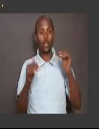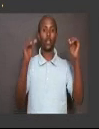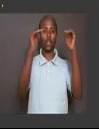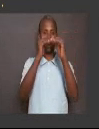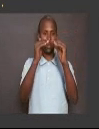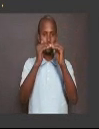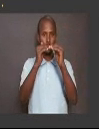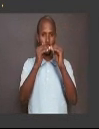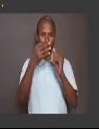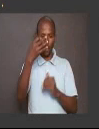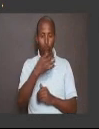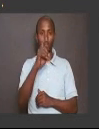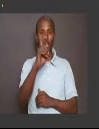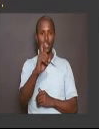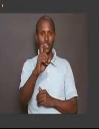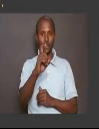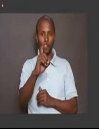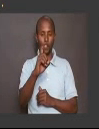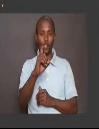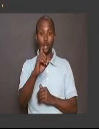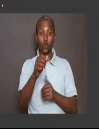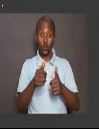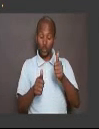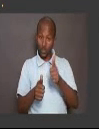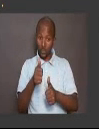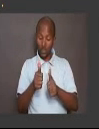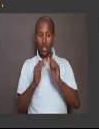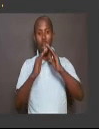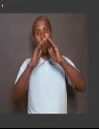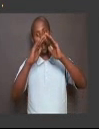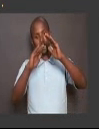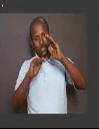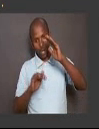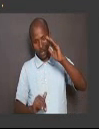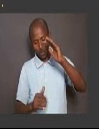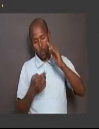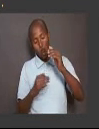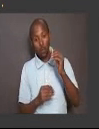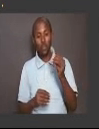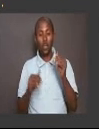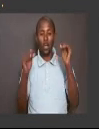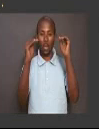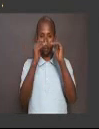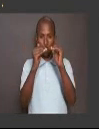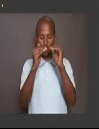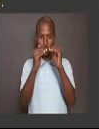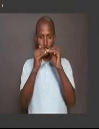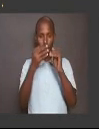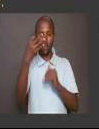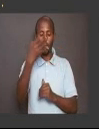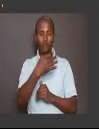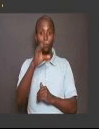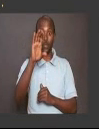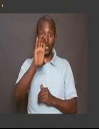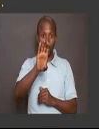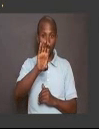to f of x, which is less than or equal to f of